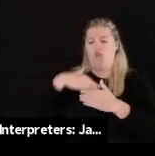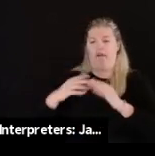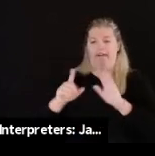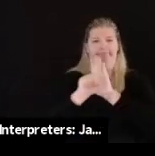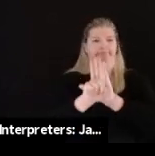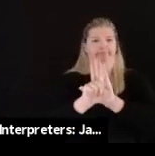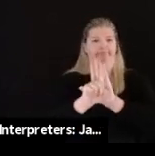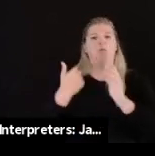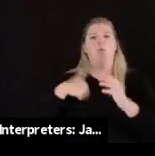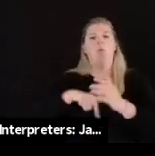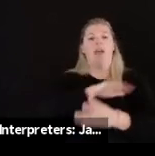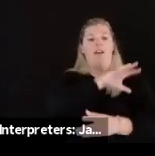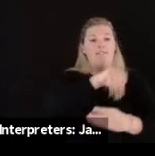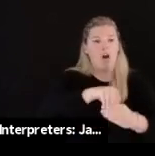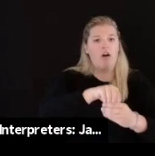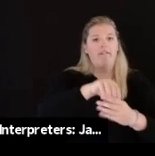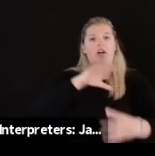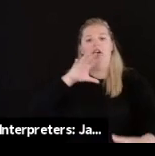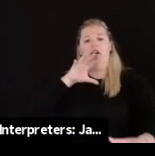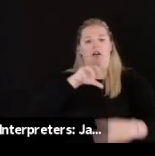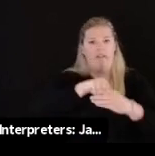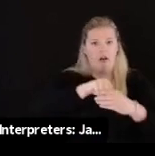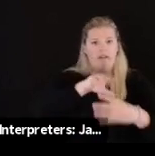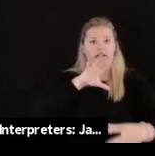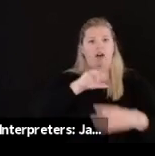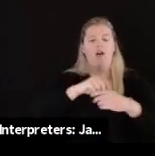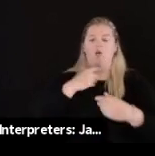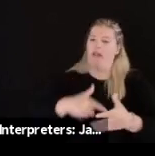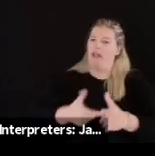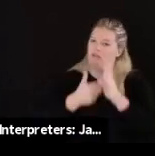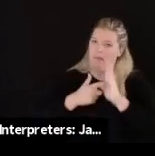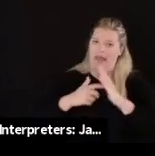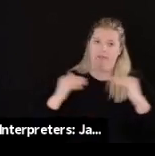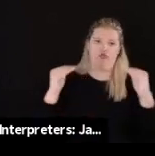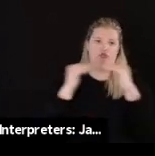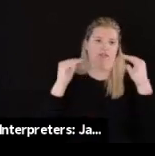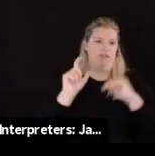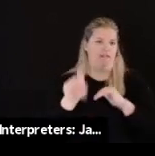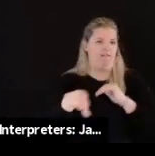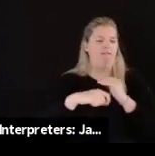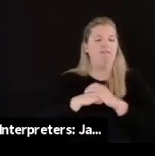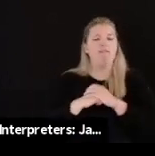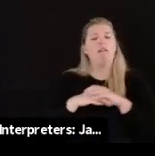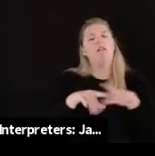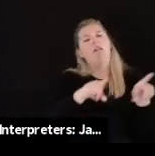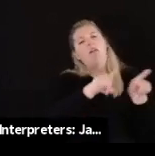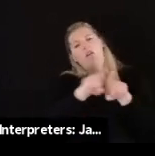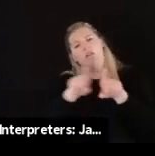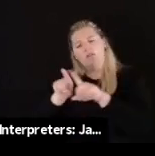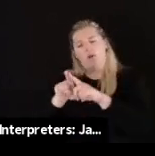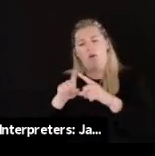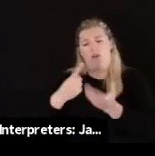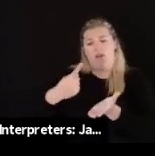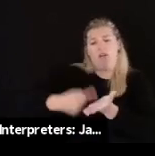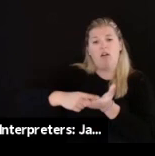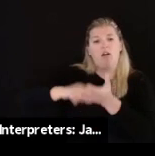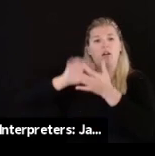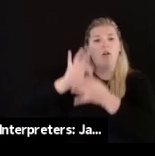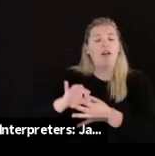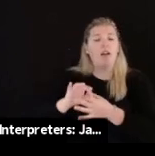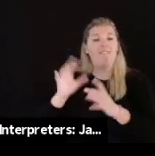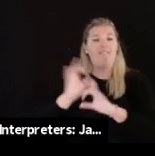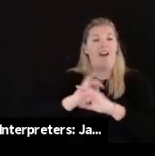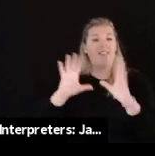step up, and step out on efforts that demand justice. We must also continue to explore conversations about violence